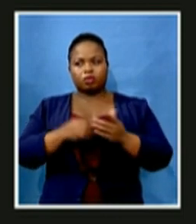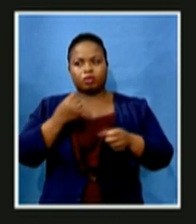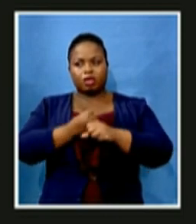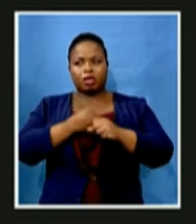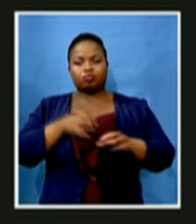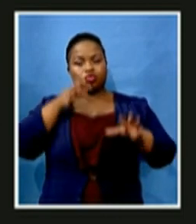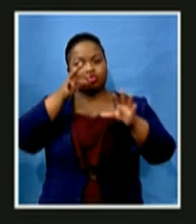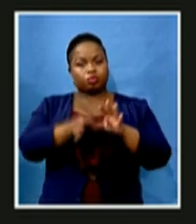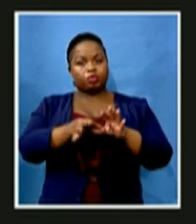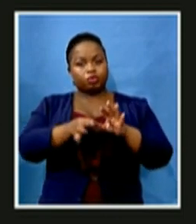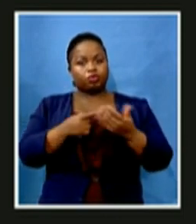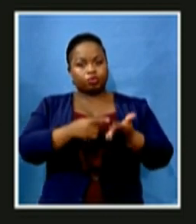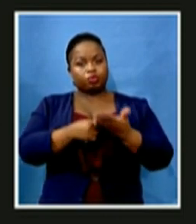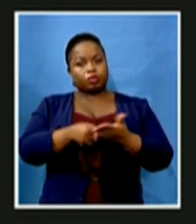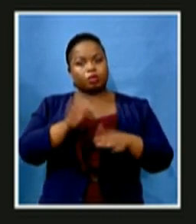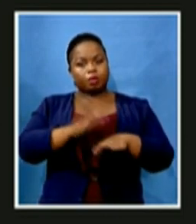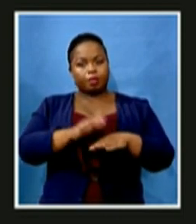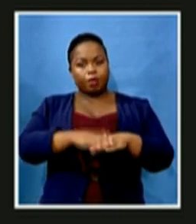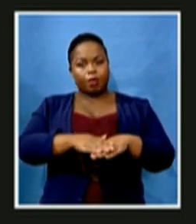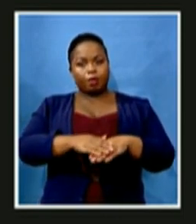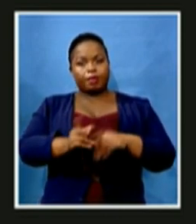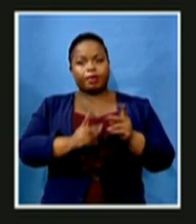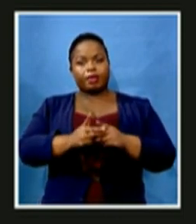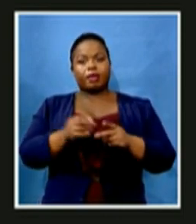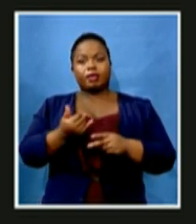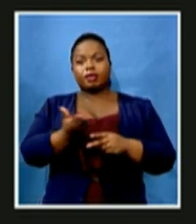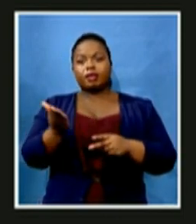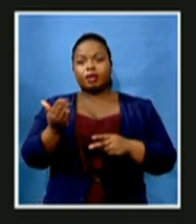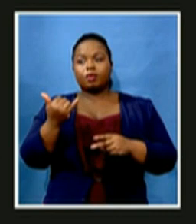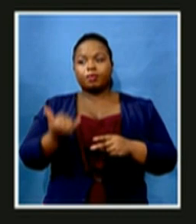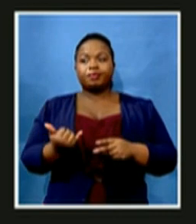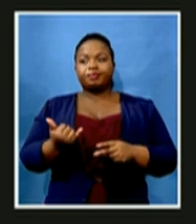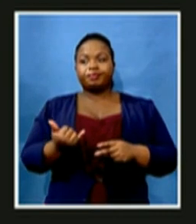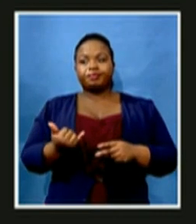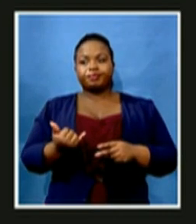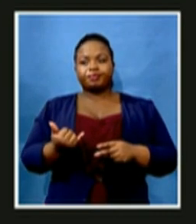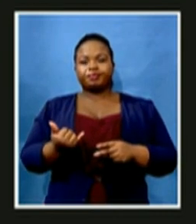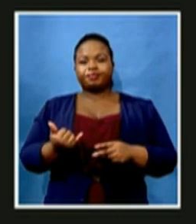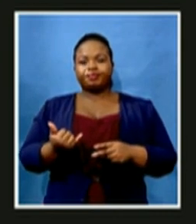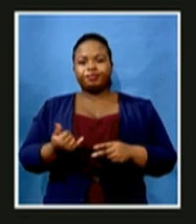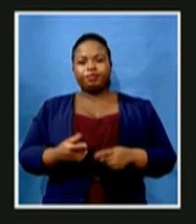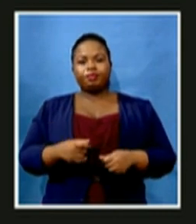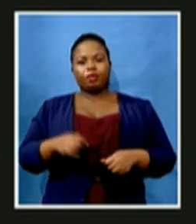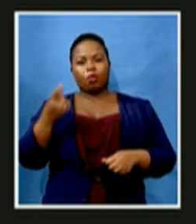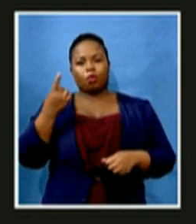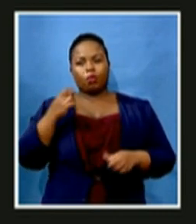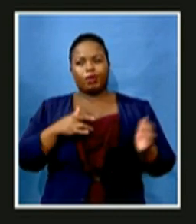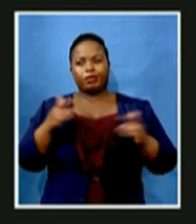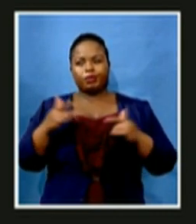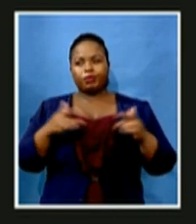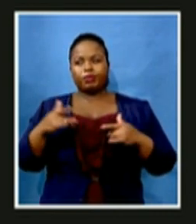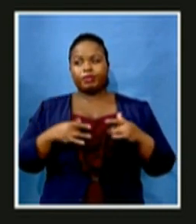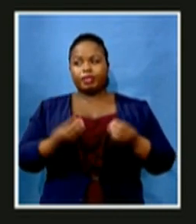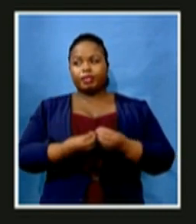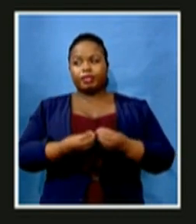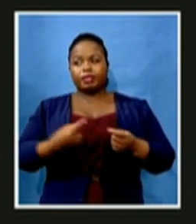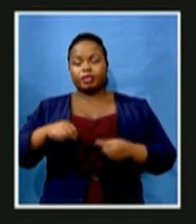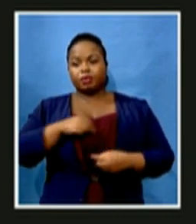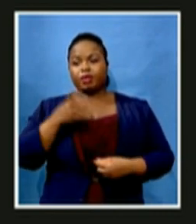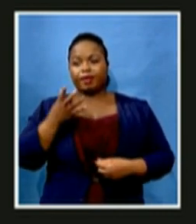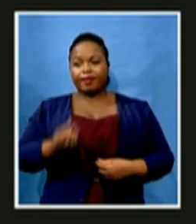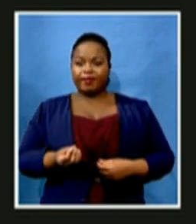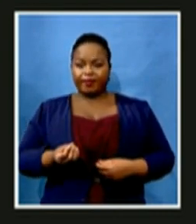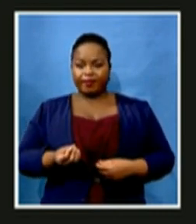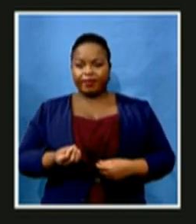to the data, the one concerning thing we've noted is that our model is lower on deaths than what